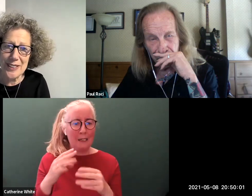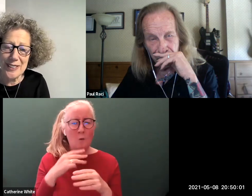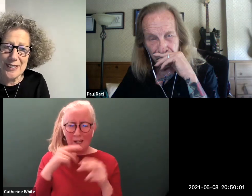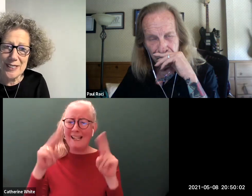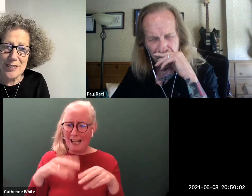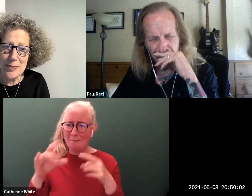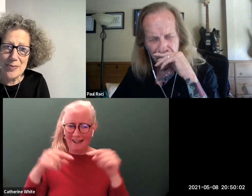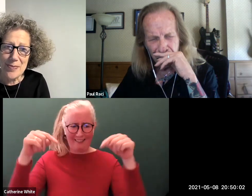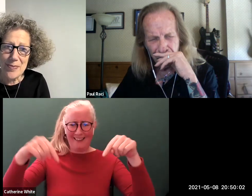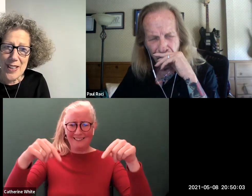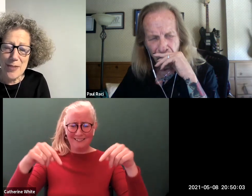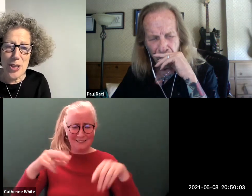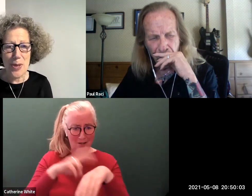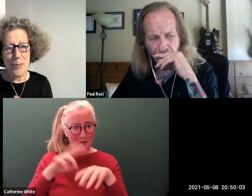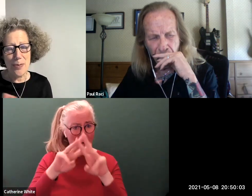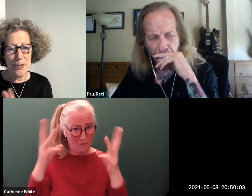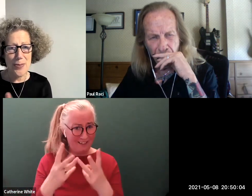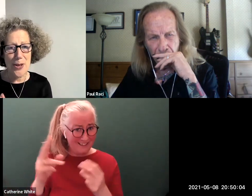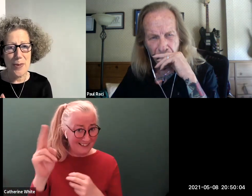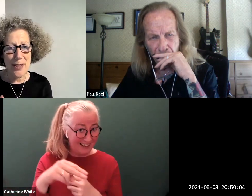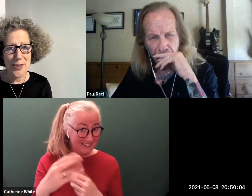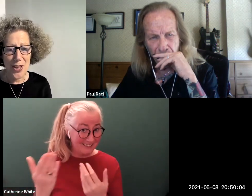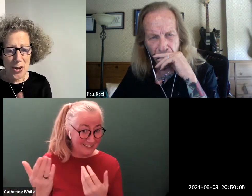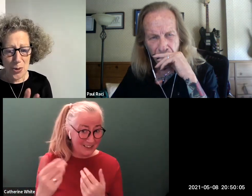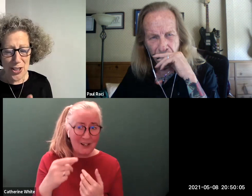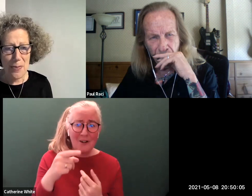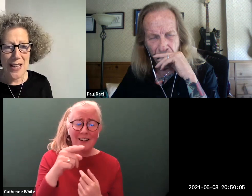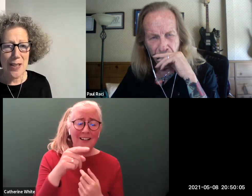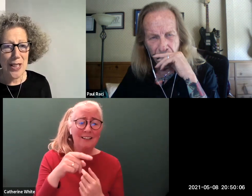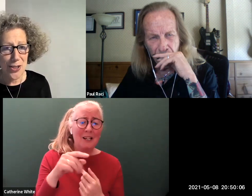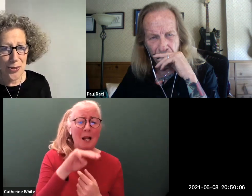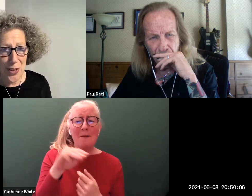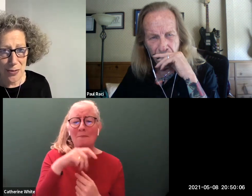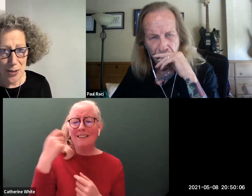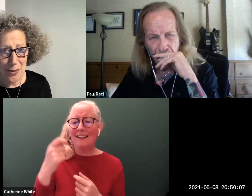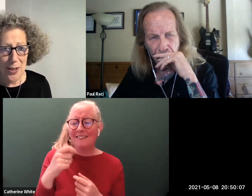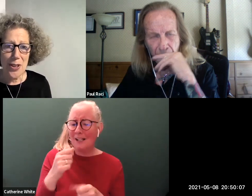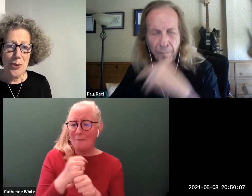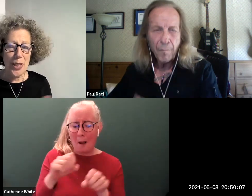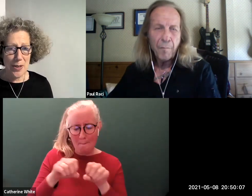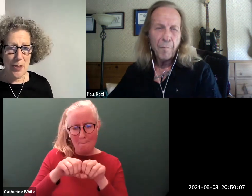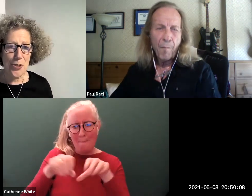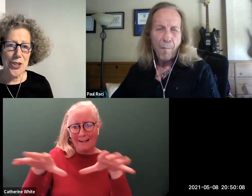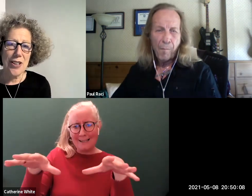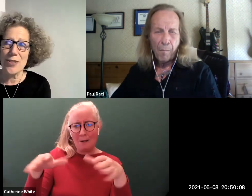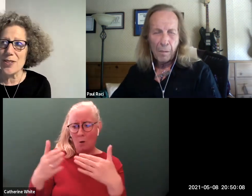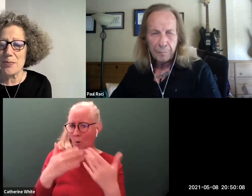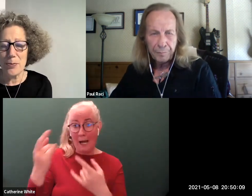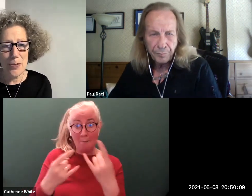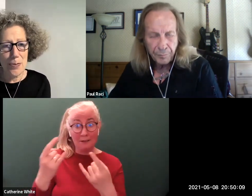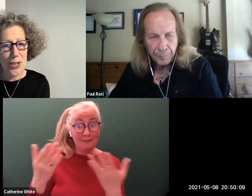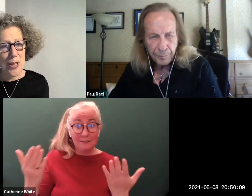world. I mean, people spoke about what did the pandemic do for everyone. Well, it brought